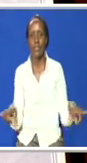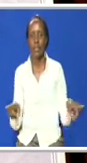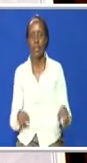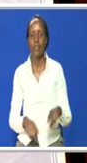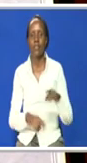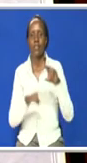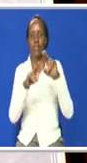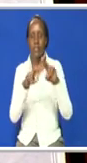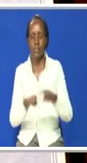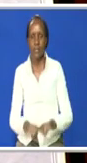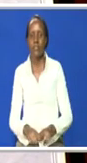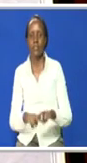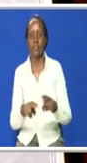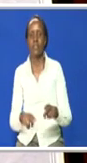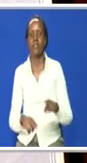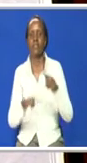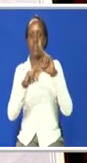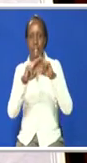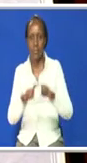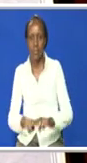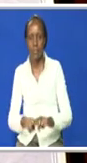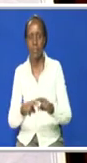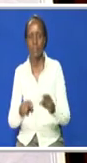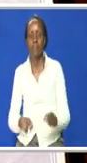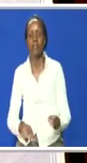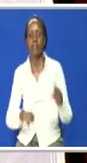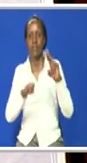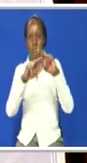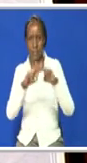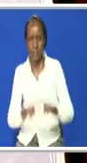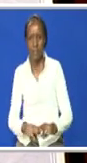Sit, sit, sit.